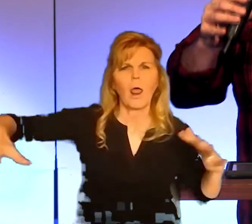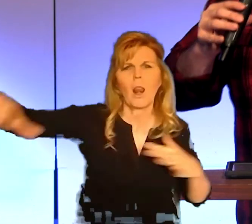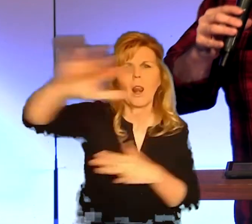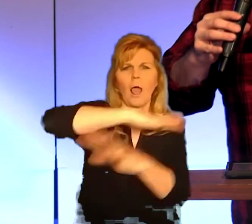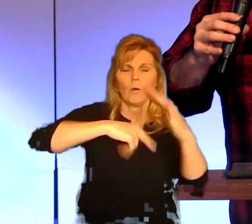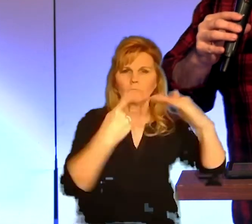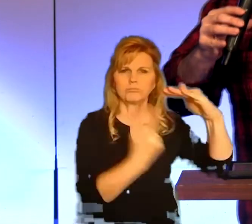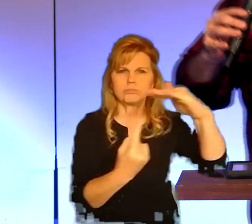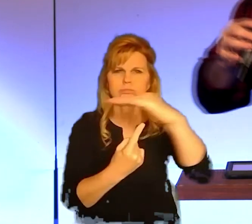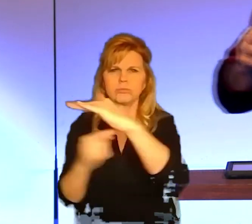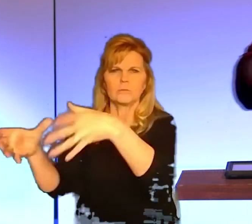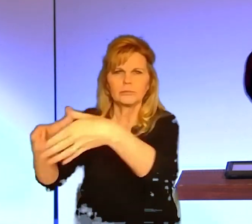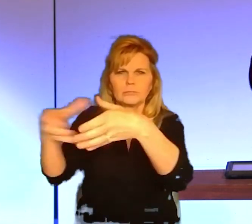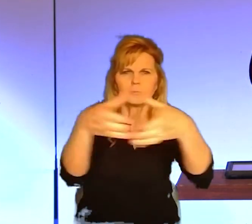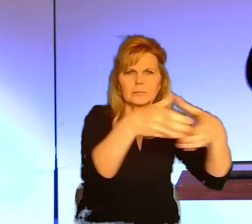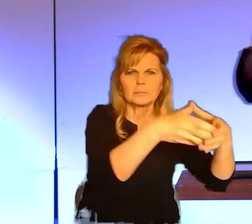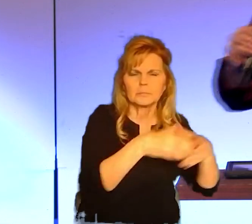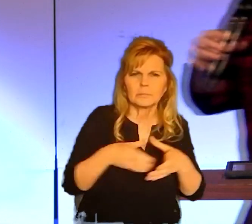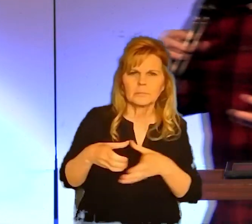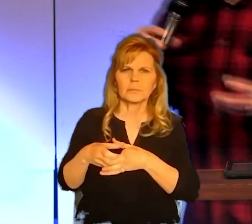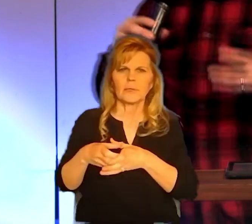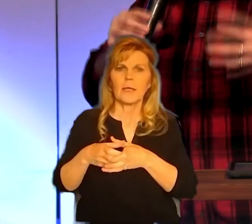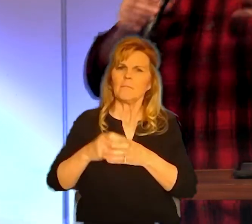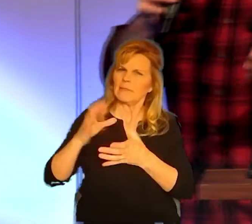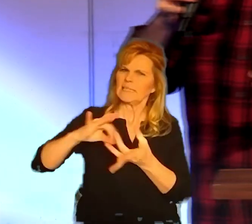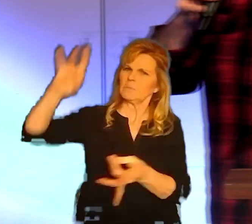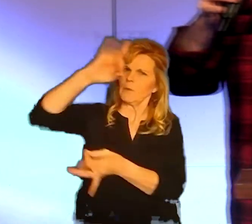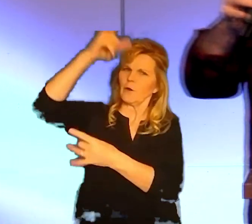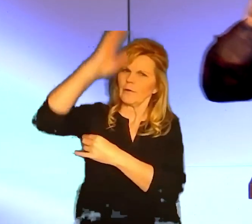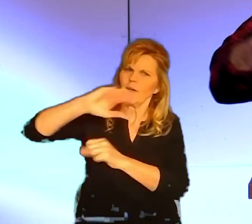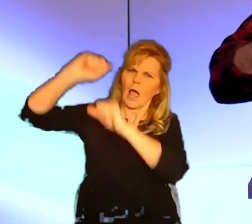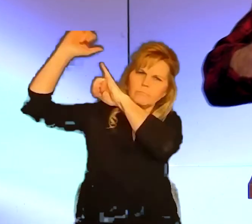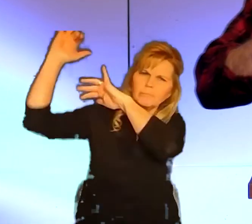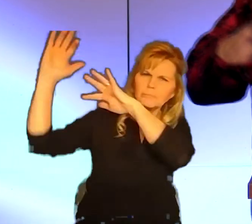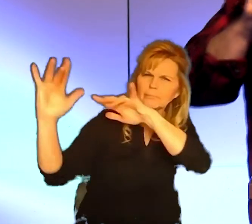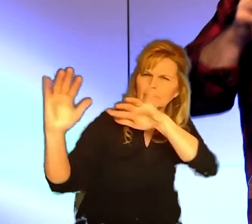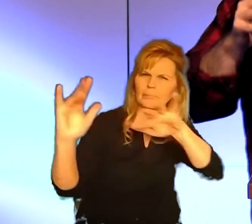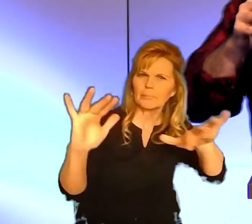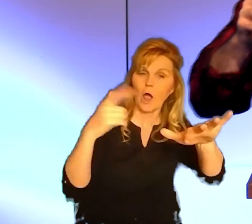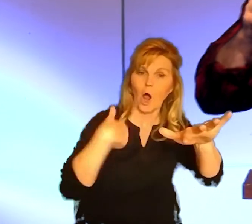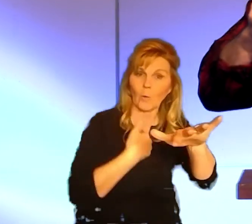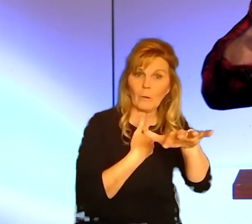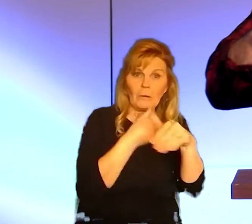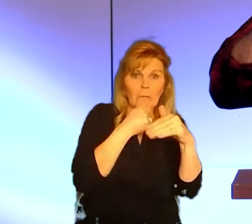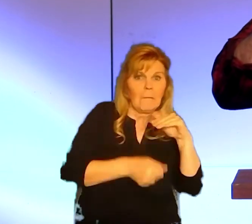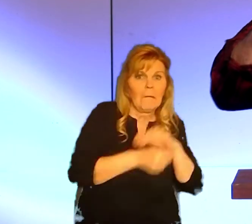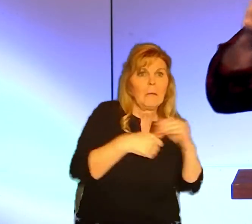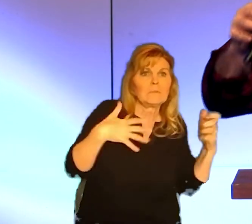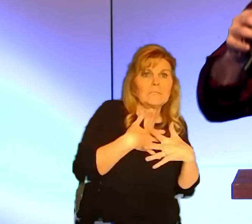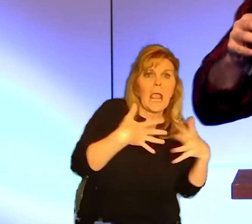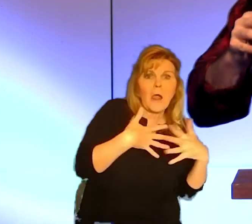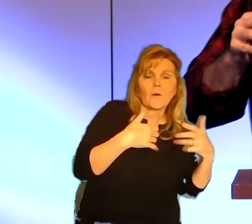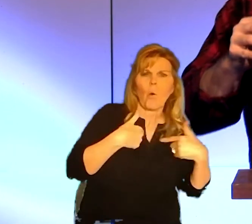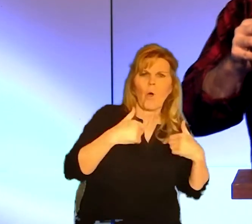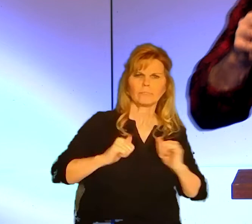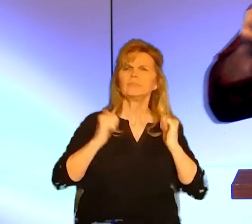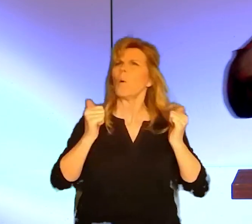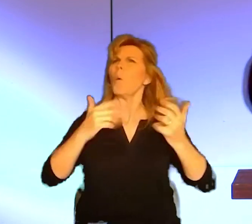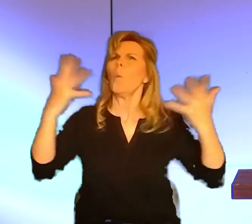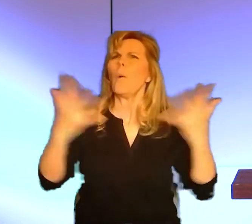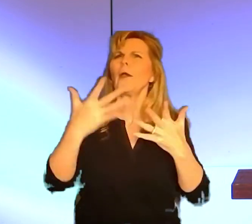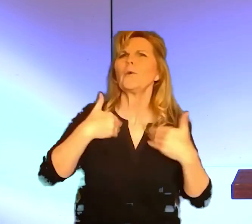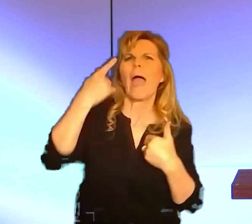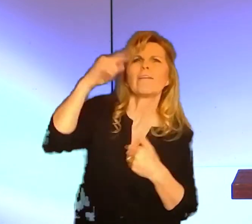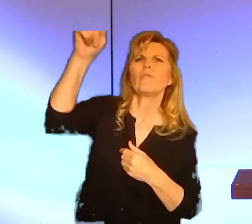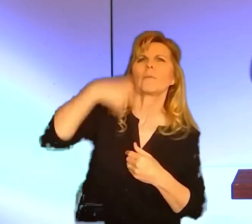to the presence of God, the Spirit of God, the will of God, or we're going to shrink back. And I don't want to be one of those people that shrink back.